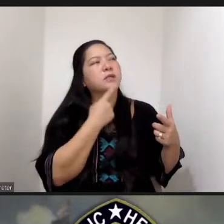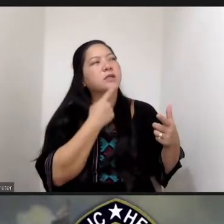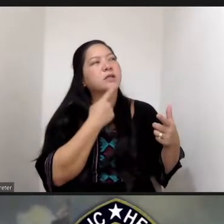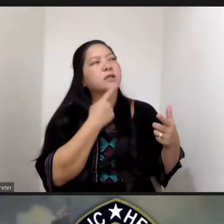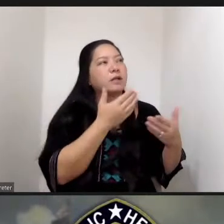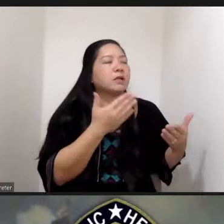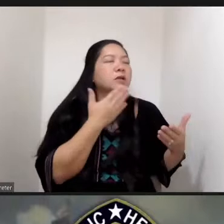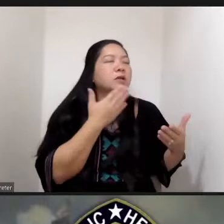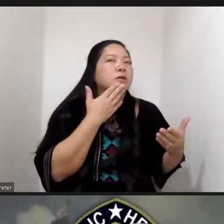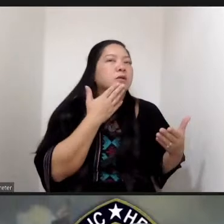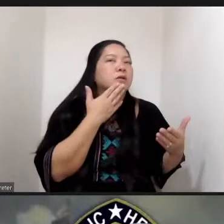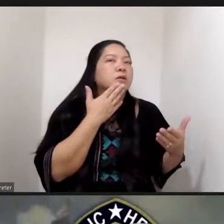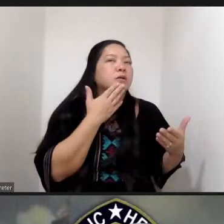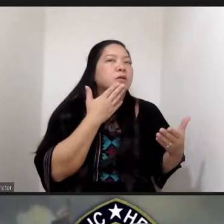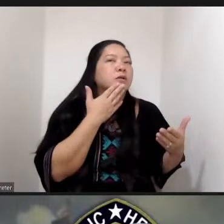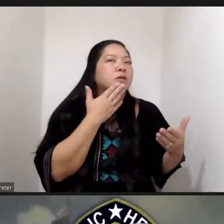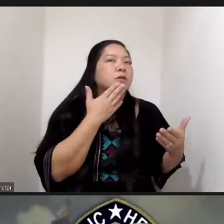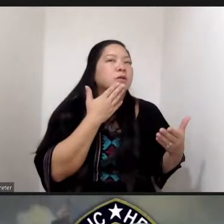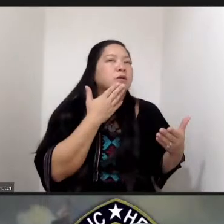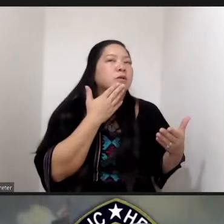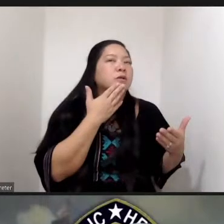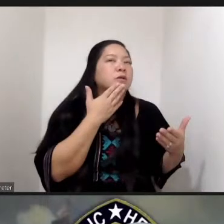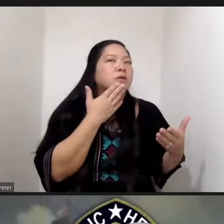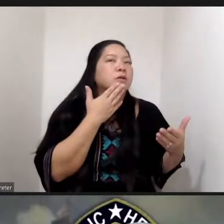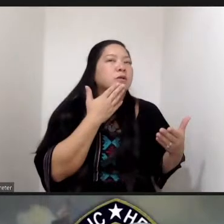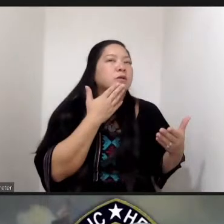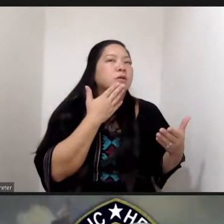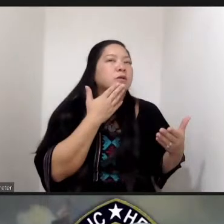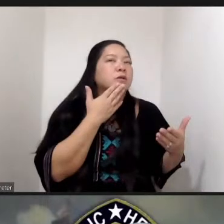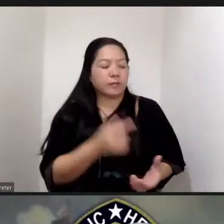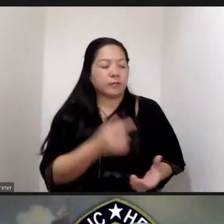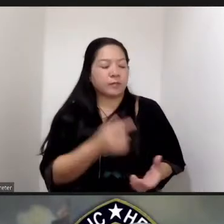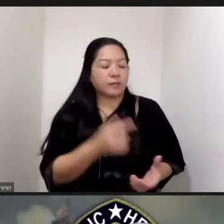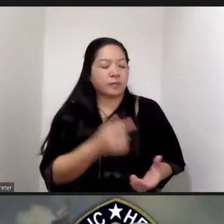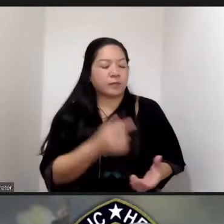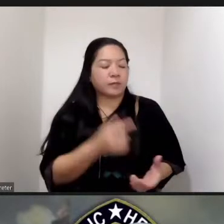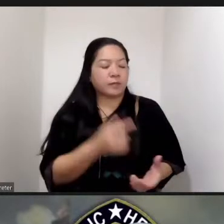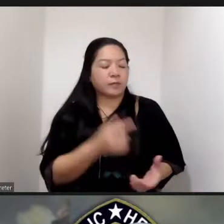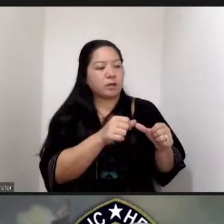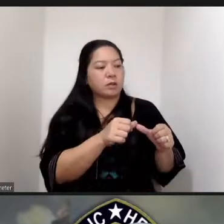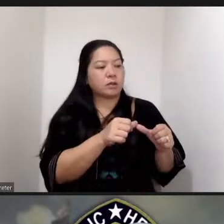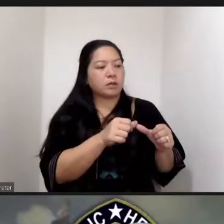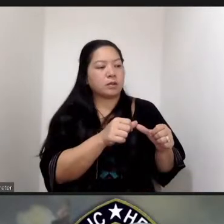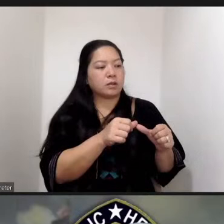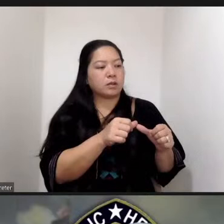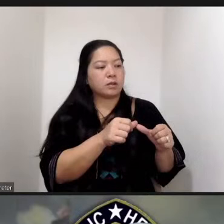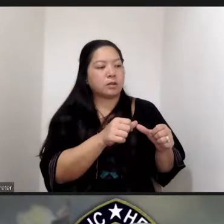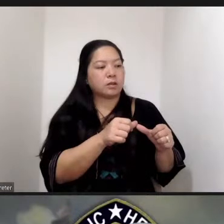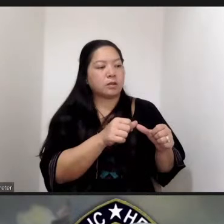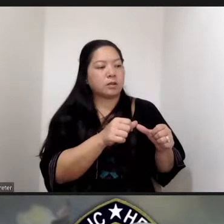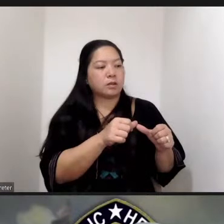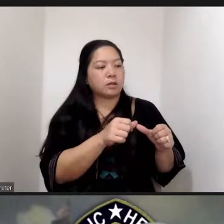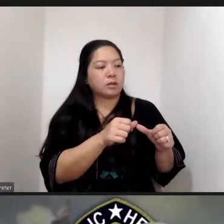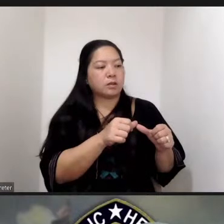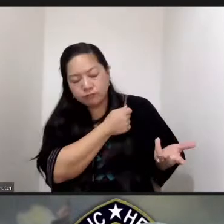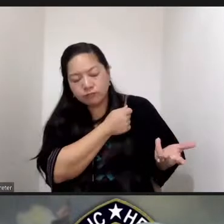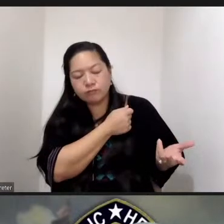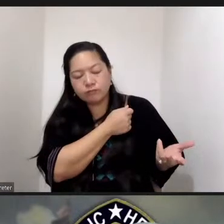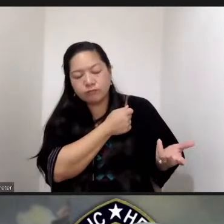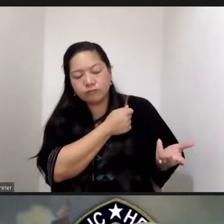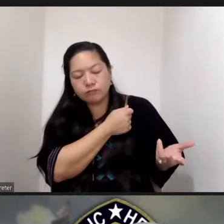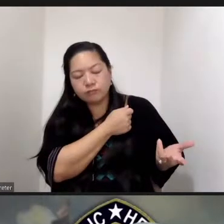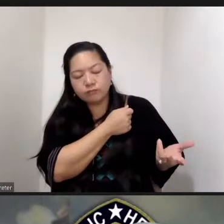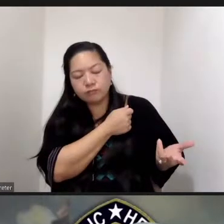and we move forward and we lose the mask mandate and our